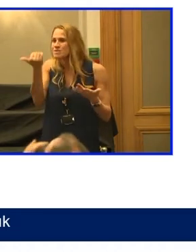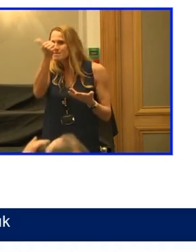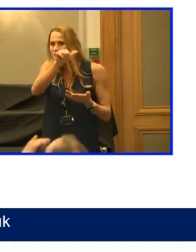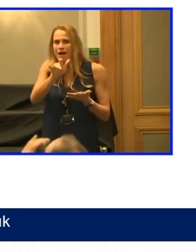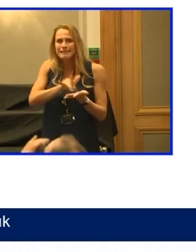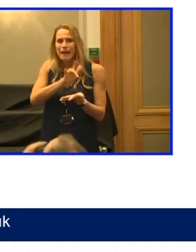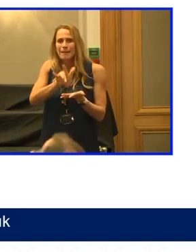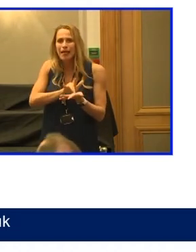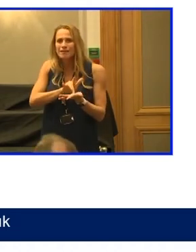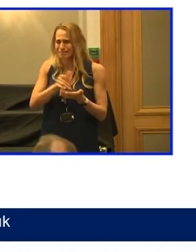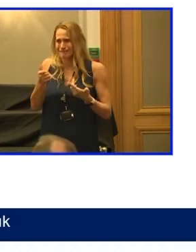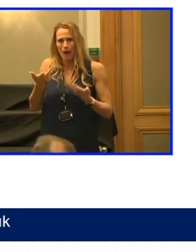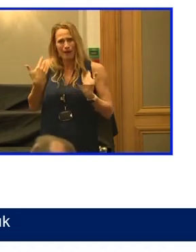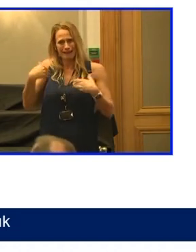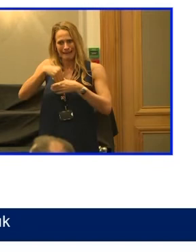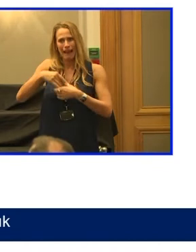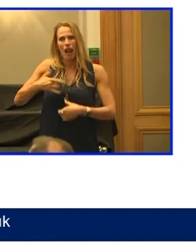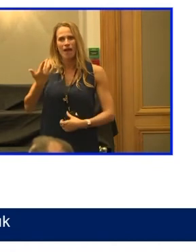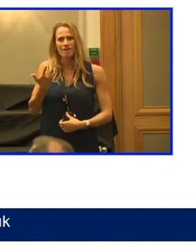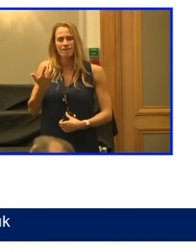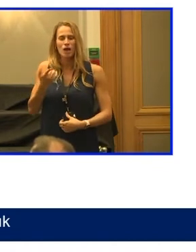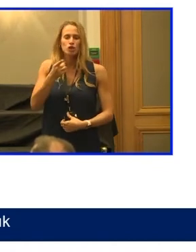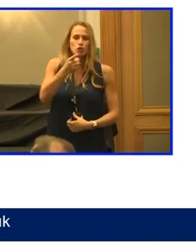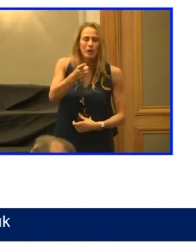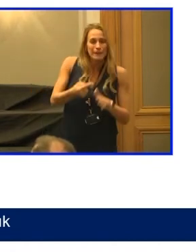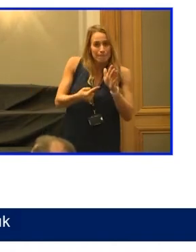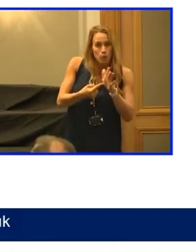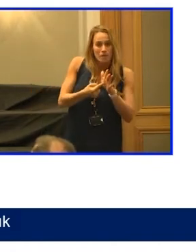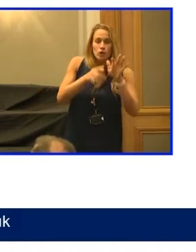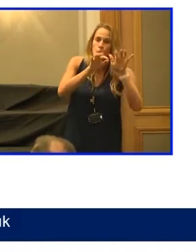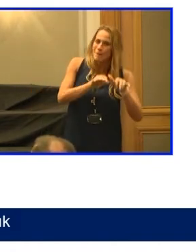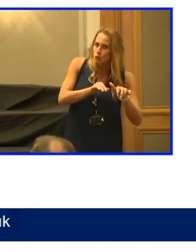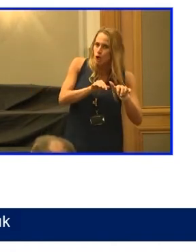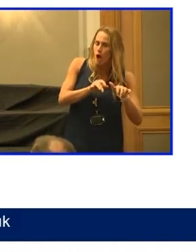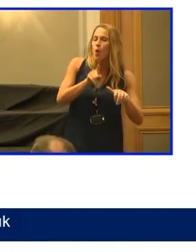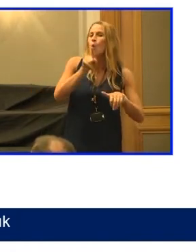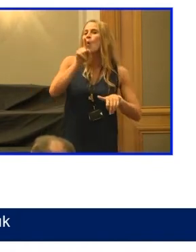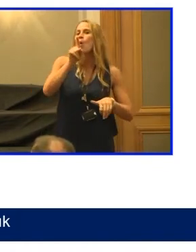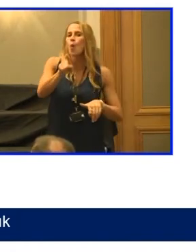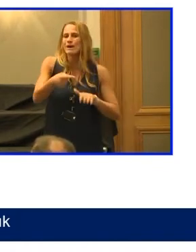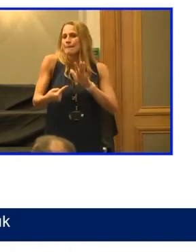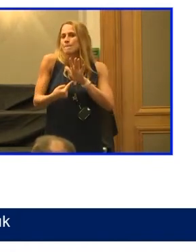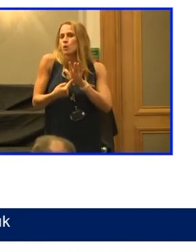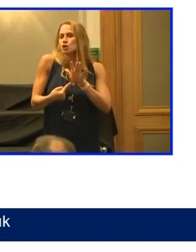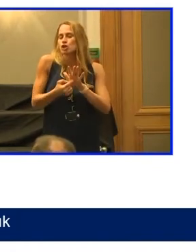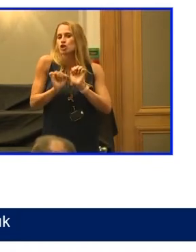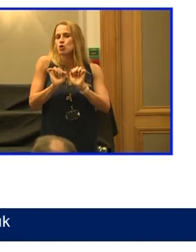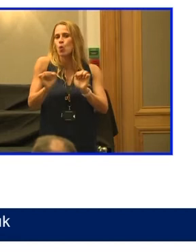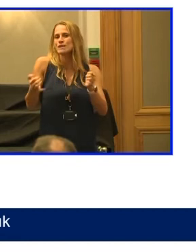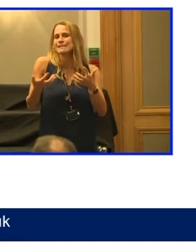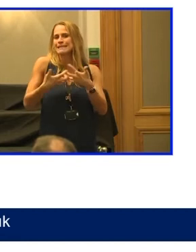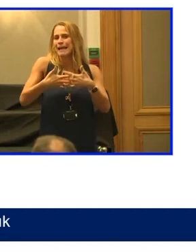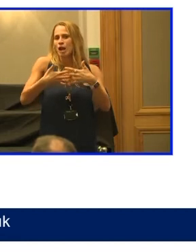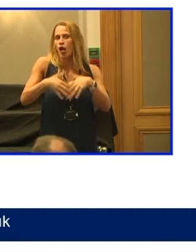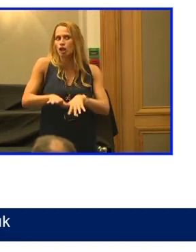it important for you to have a computer? Or is it important that the technology that follows you, and this is gonna make sense when